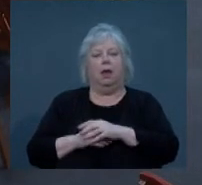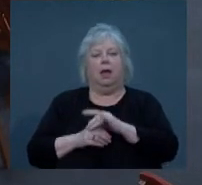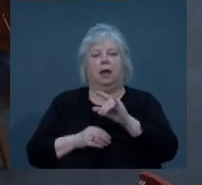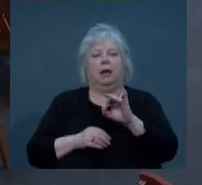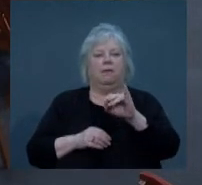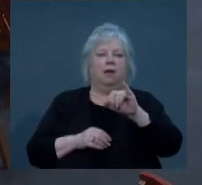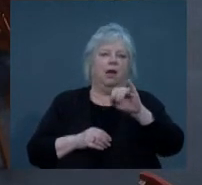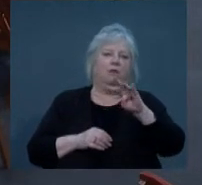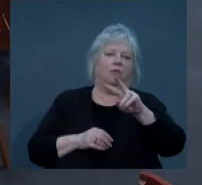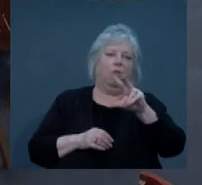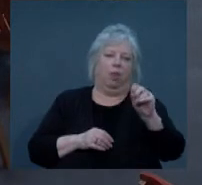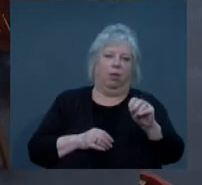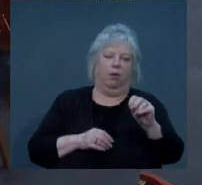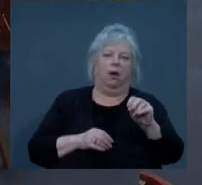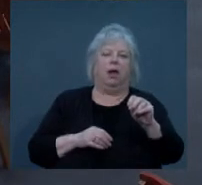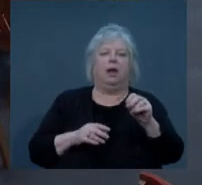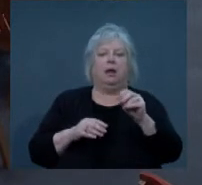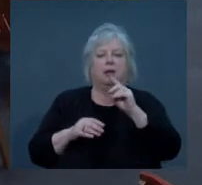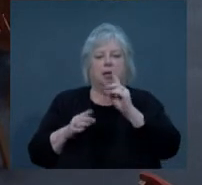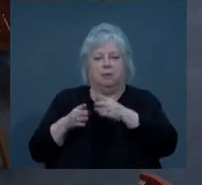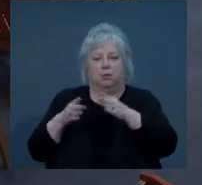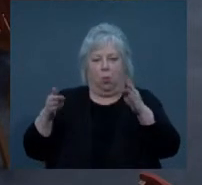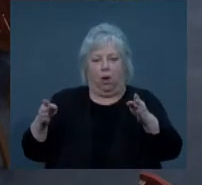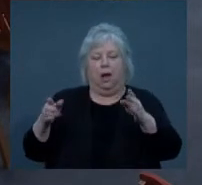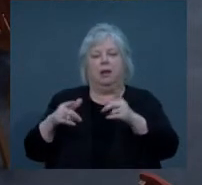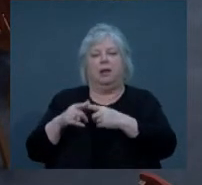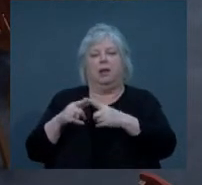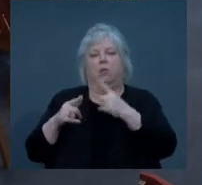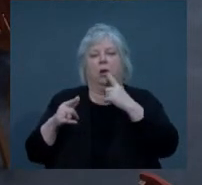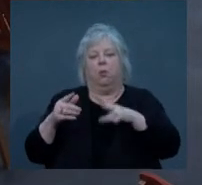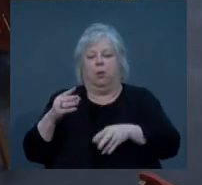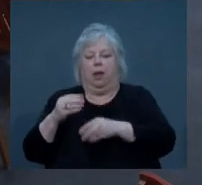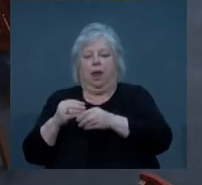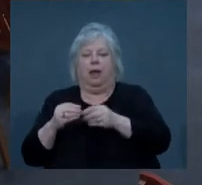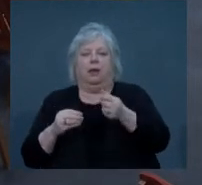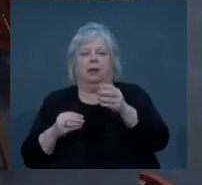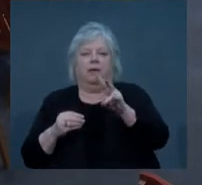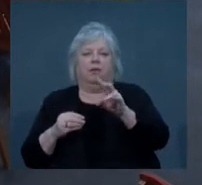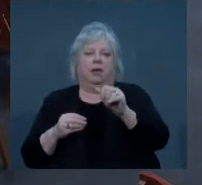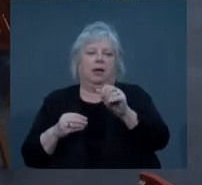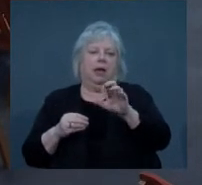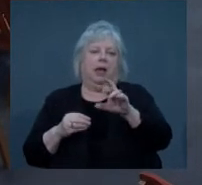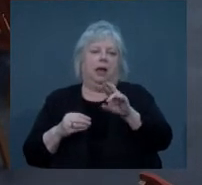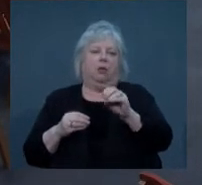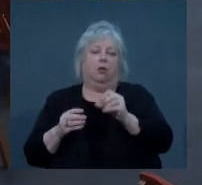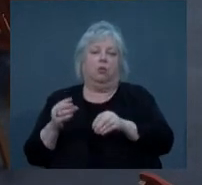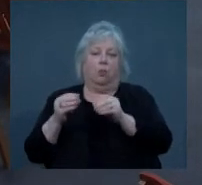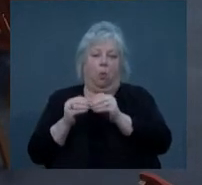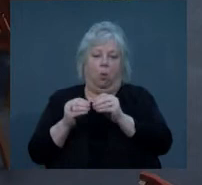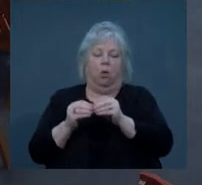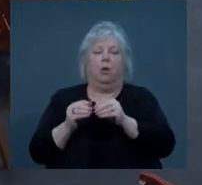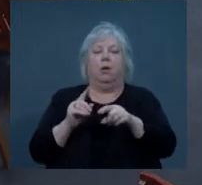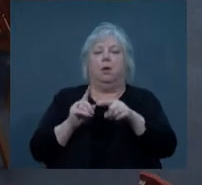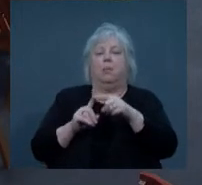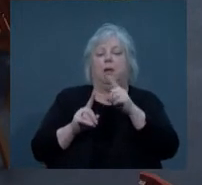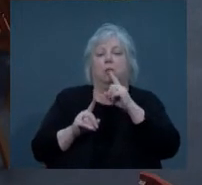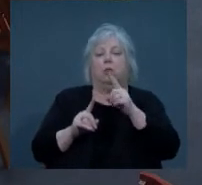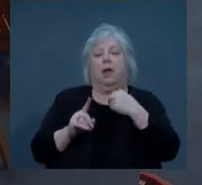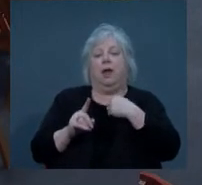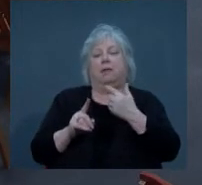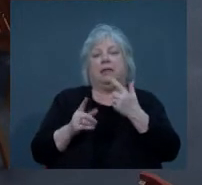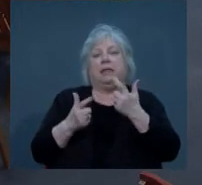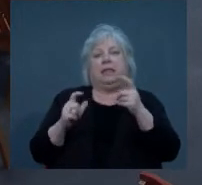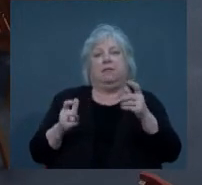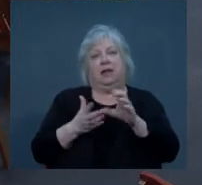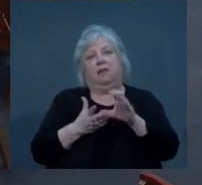moves through, we pick up 17 acres. And I'll also add that there's a significant investment in the Art Center at MacArthur Park